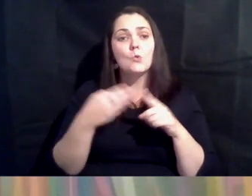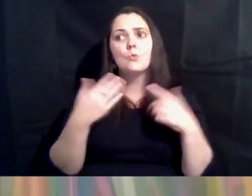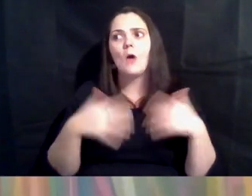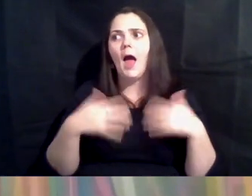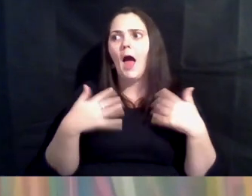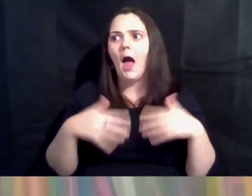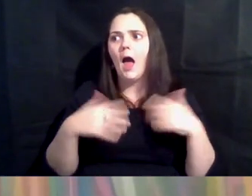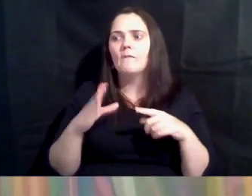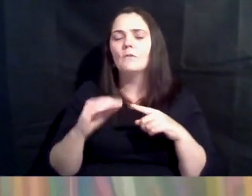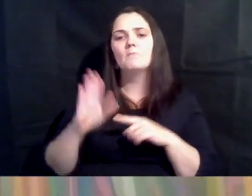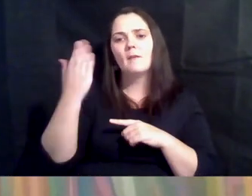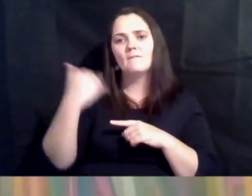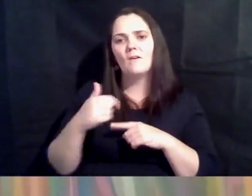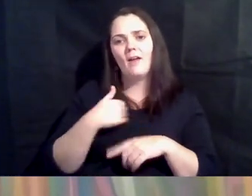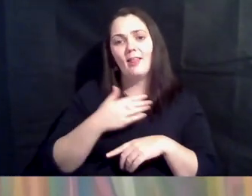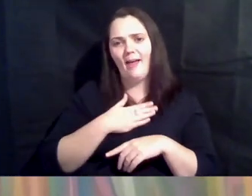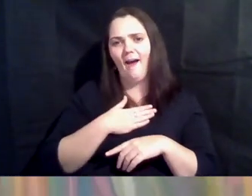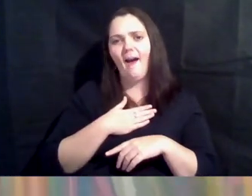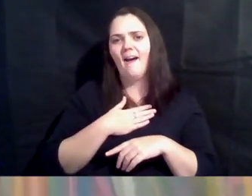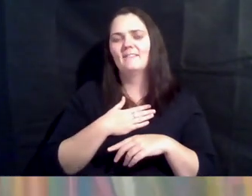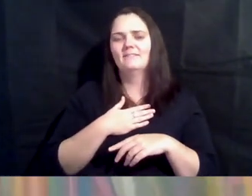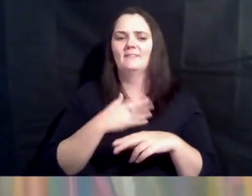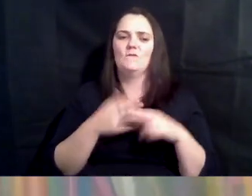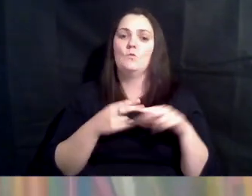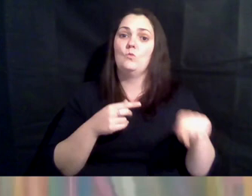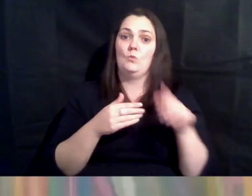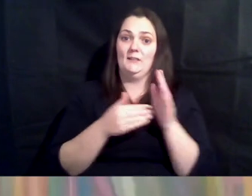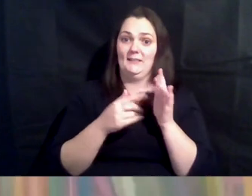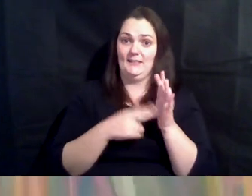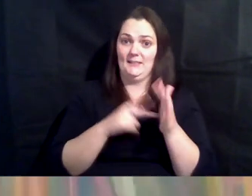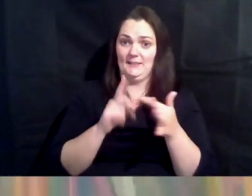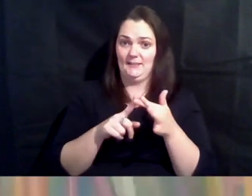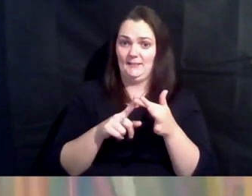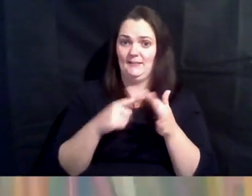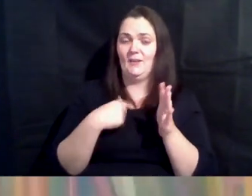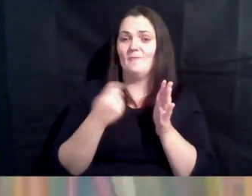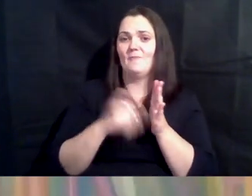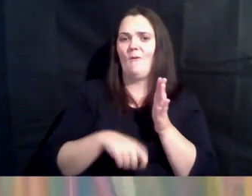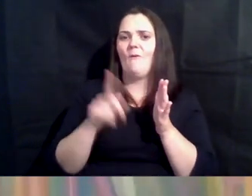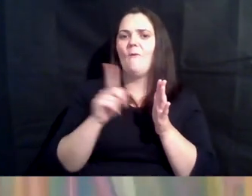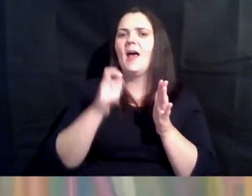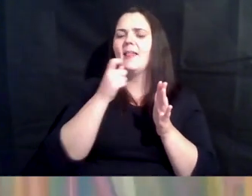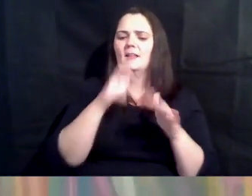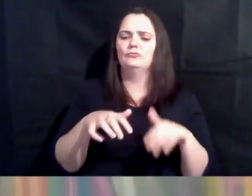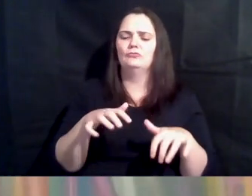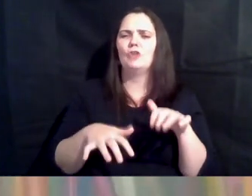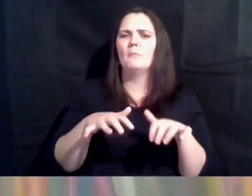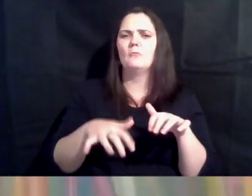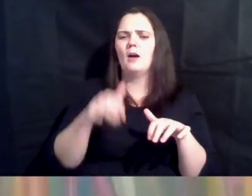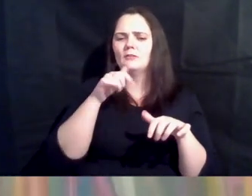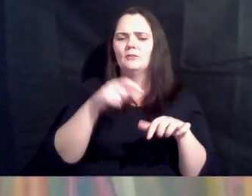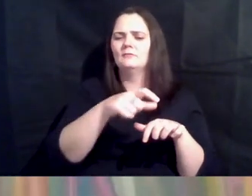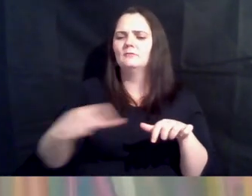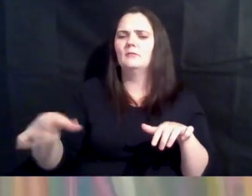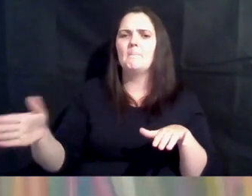ever since I got it, just for my zines, because I've loved making them so much, I bought a little vintage typewriter off eBay. You can get